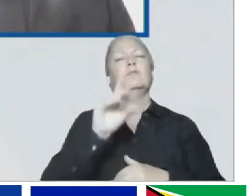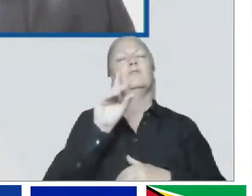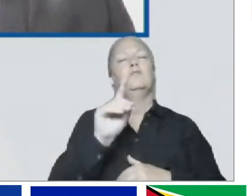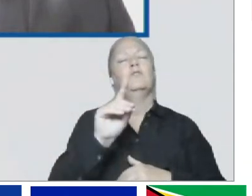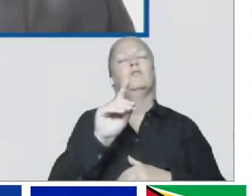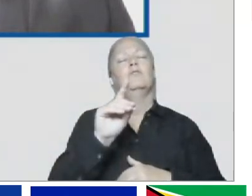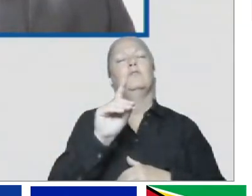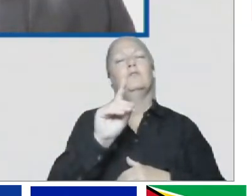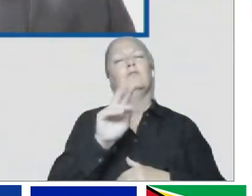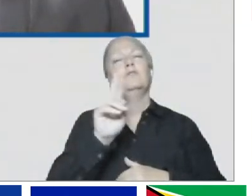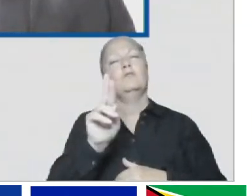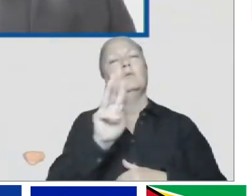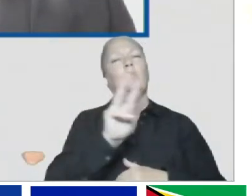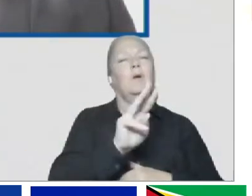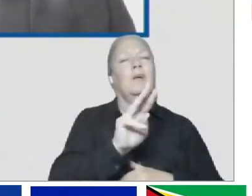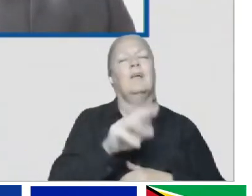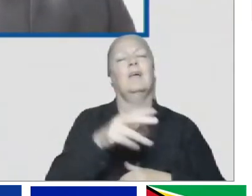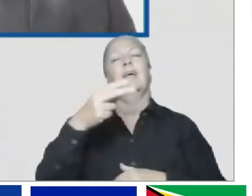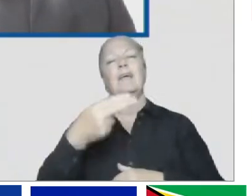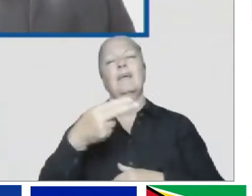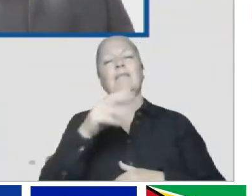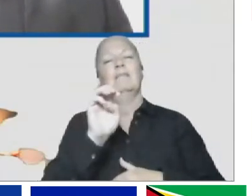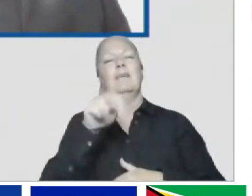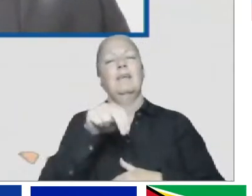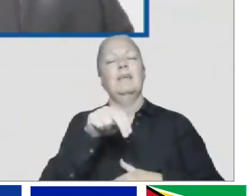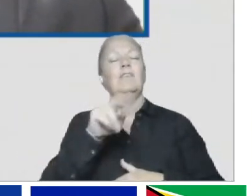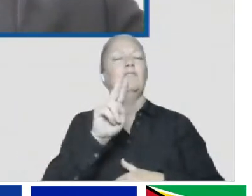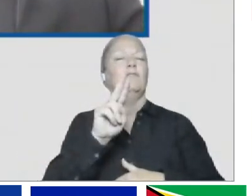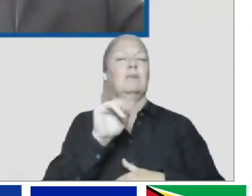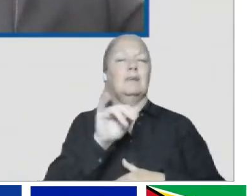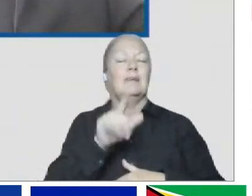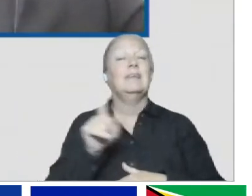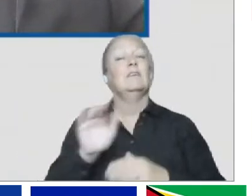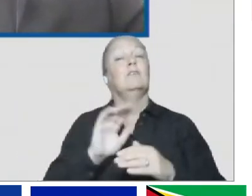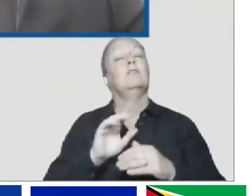the Jamaican Institute for Development Planning.